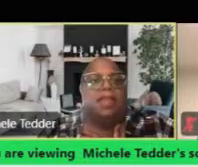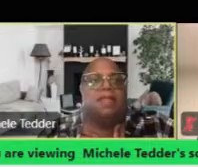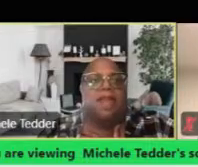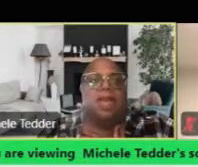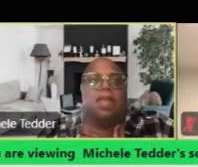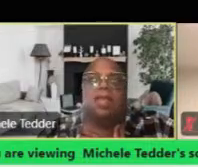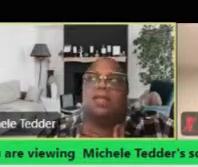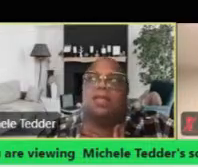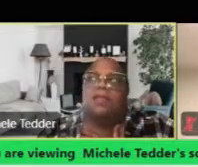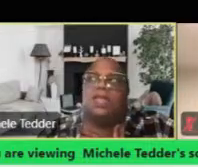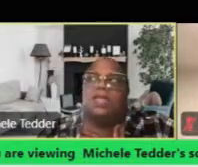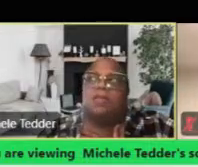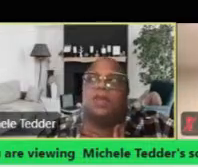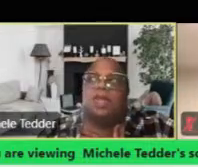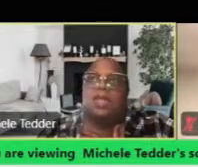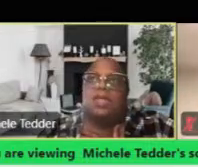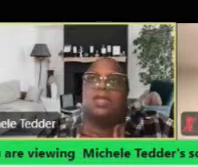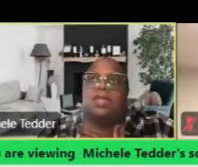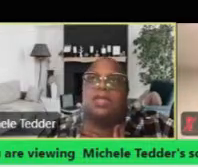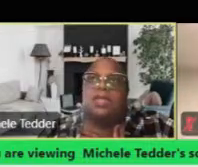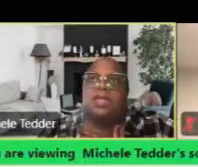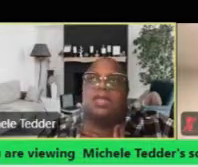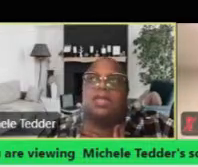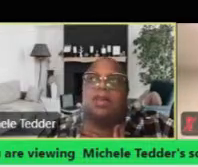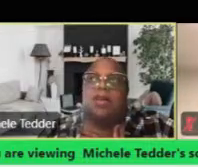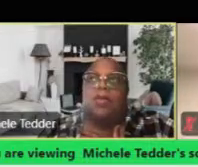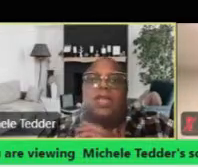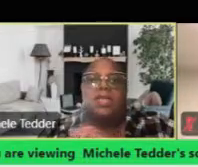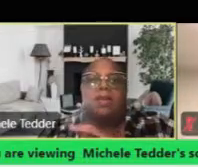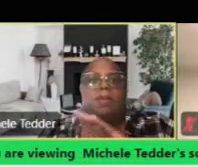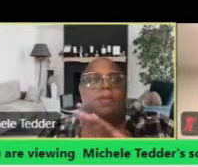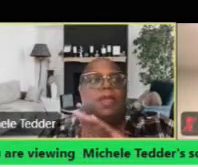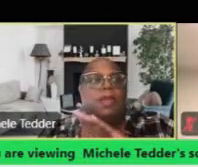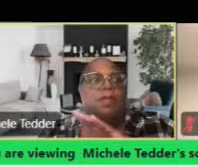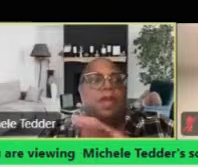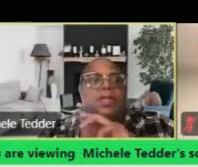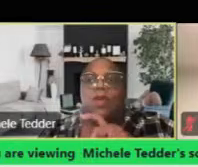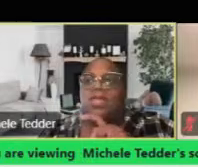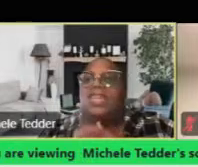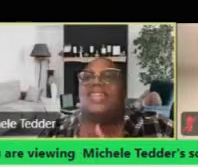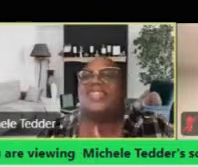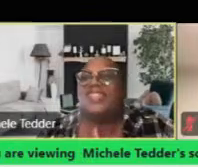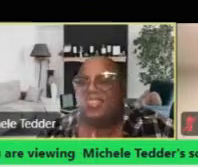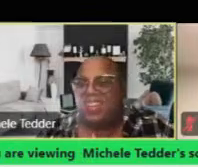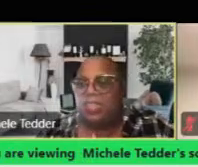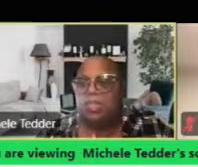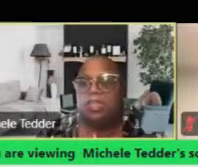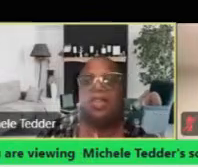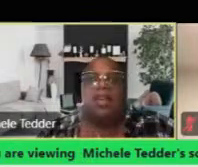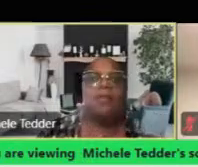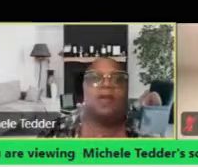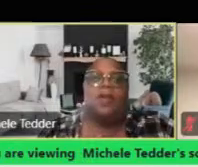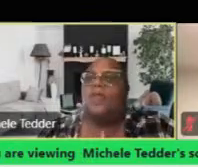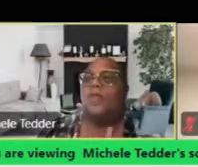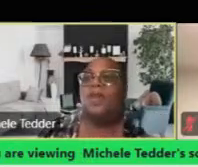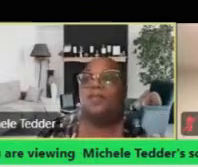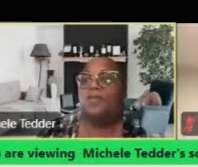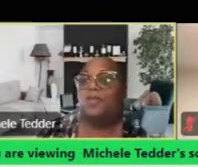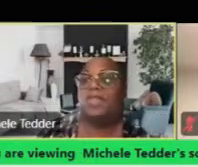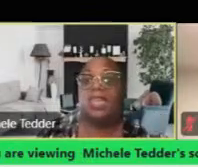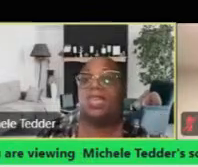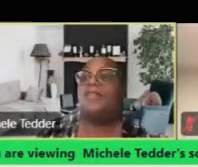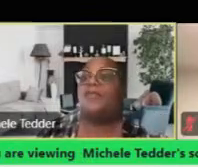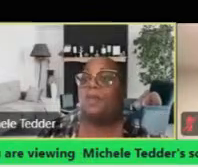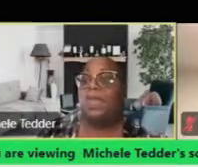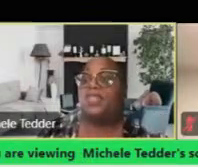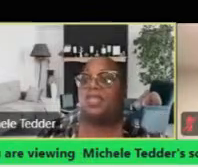I think that lived experience is always the best way to illustrate all the wonderful